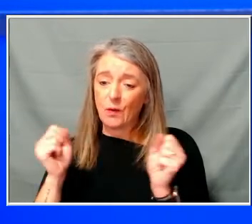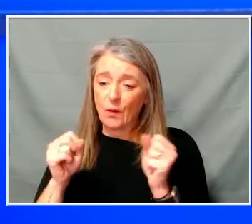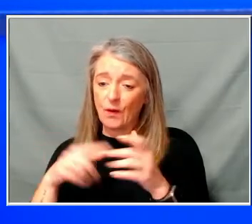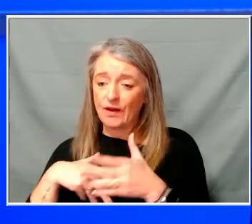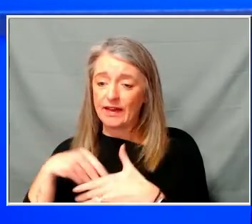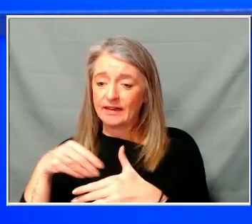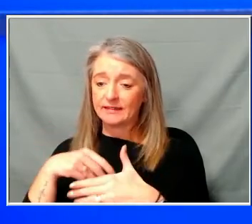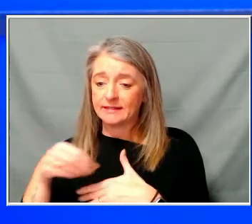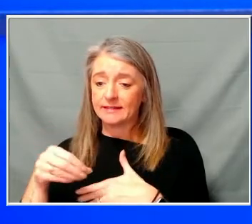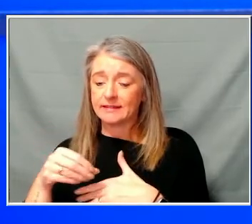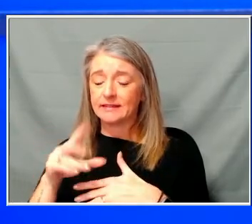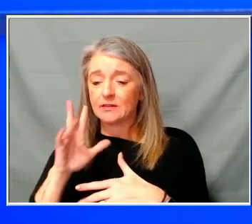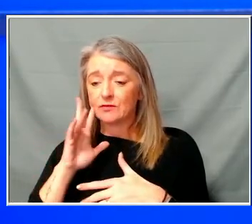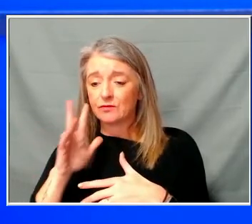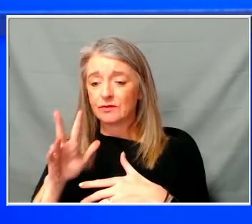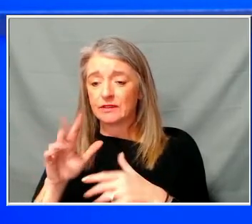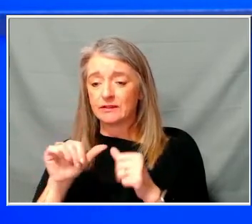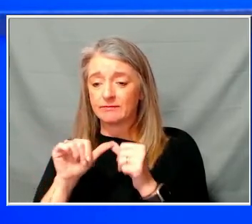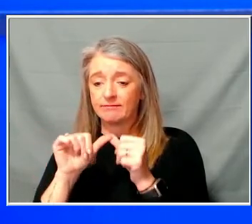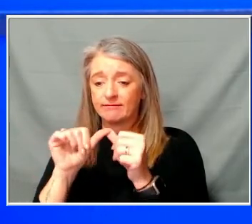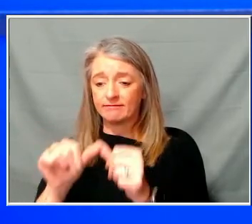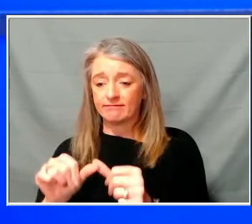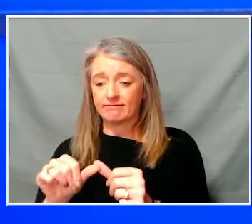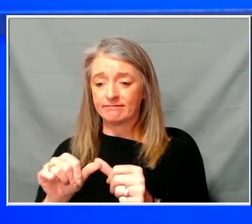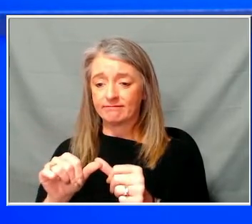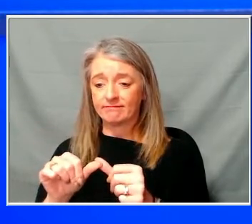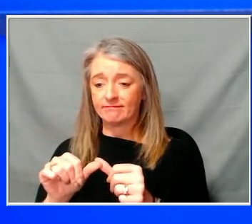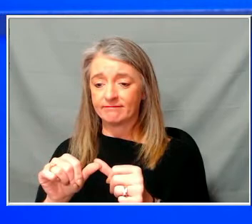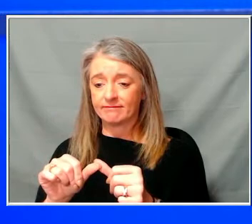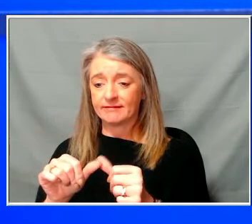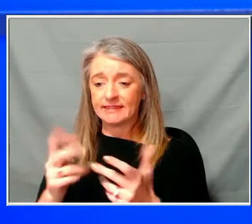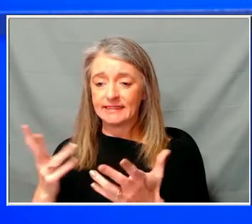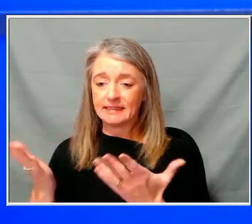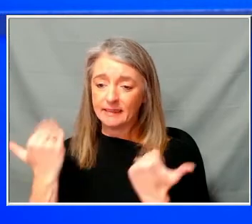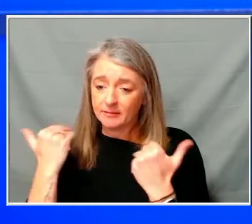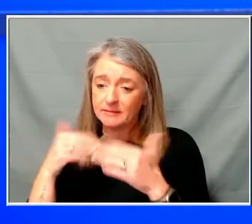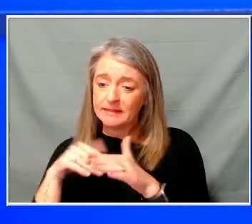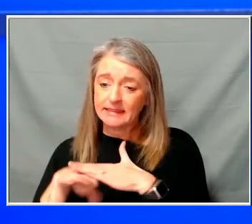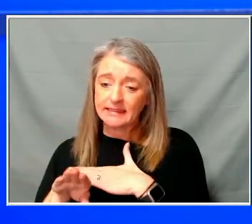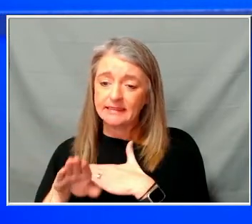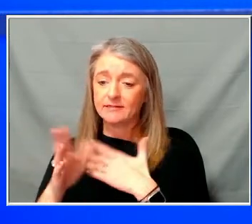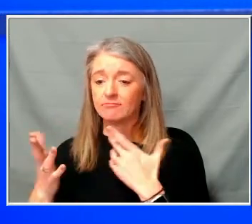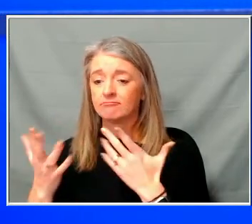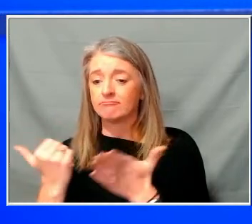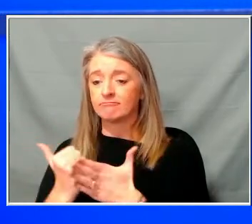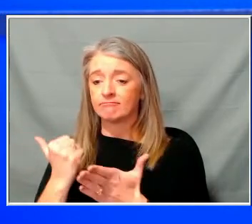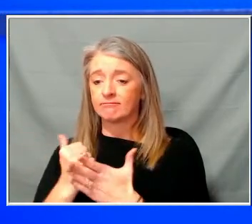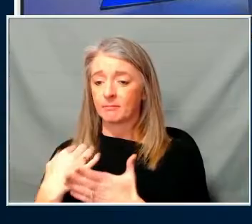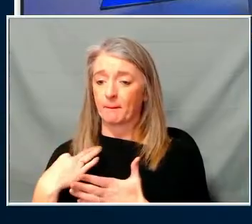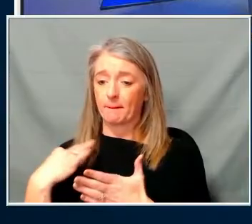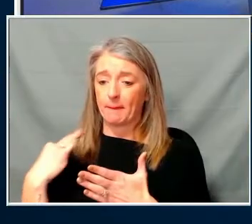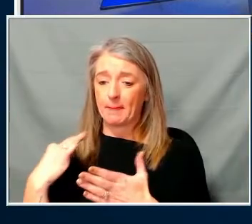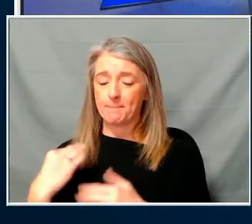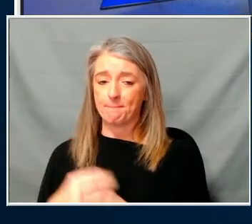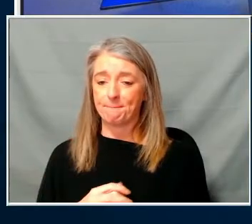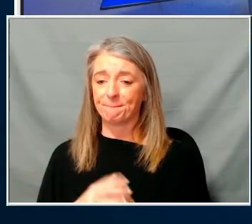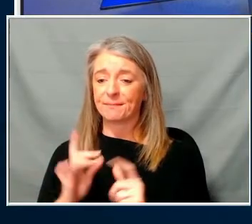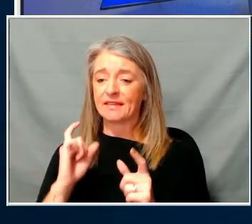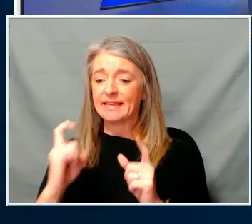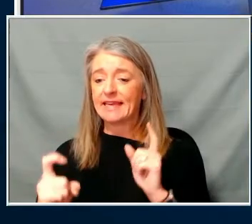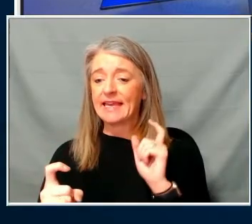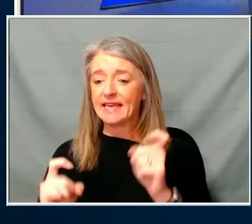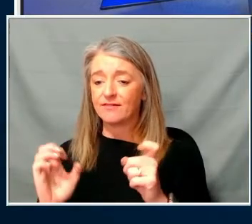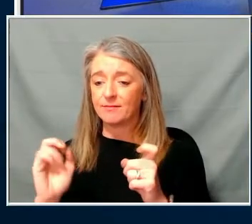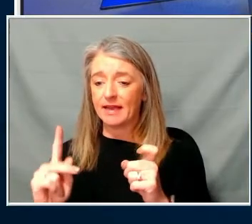noxious, and it's going to be that way for a hot minute? Yeah, get inside and do your thing. Give back and stay off